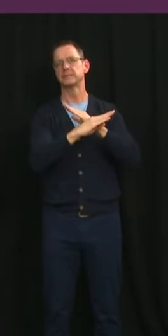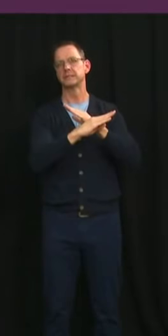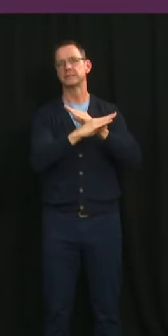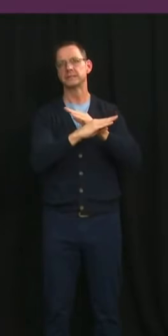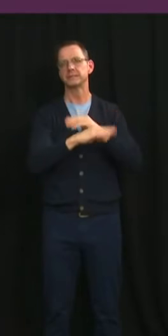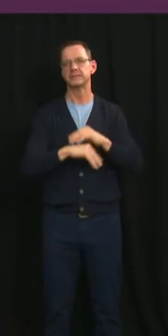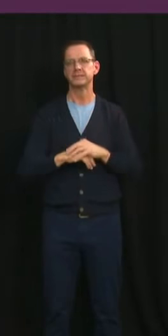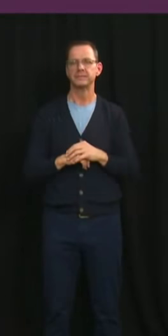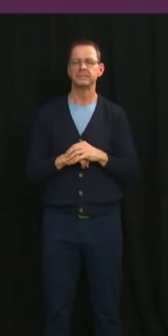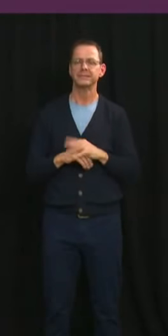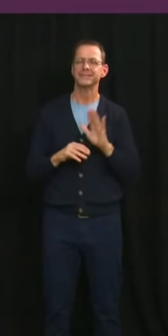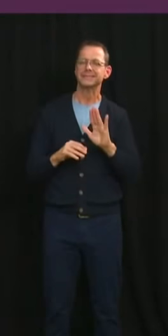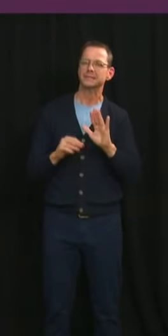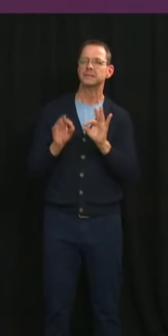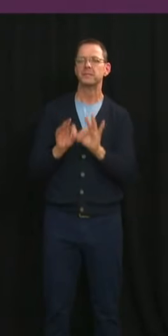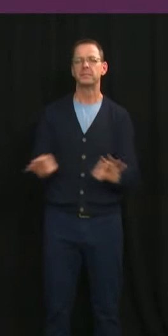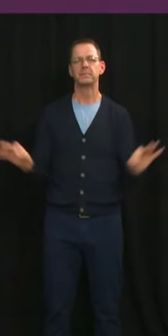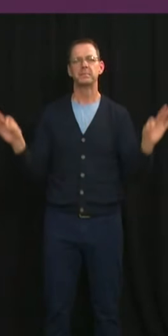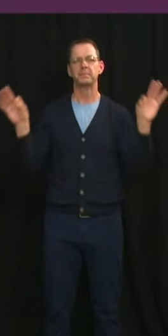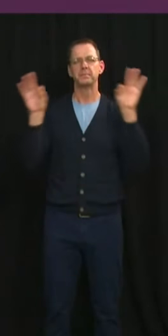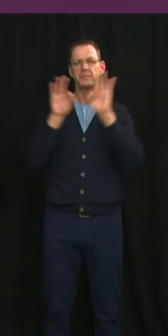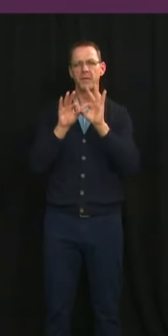and